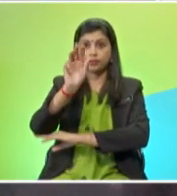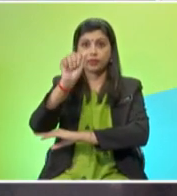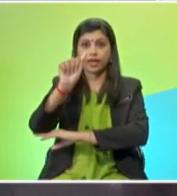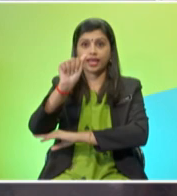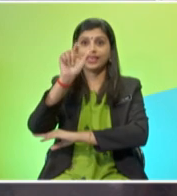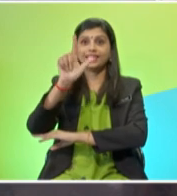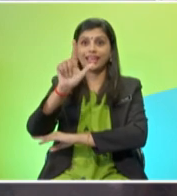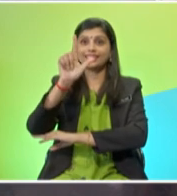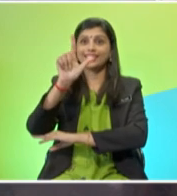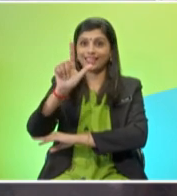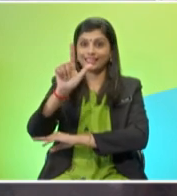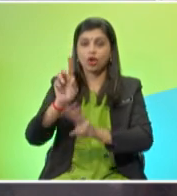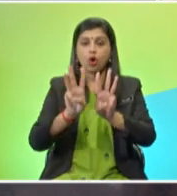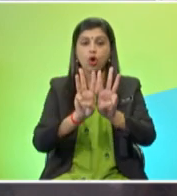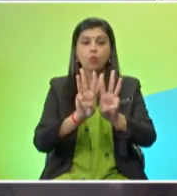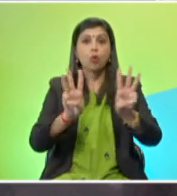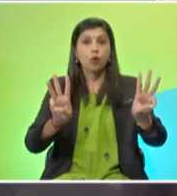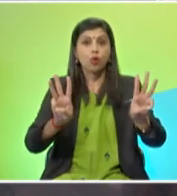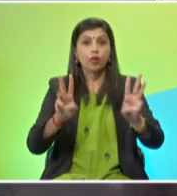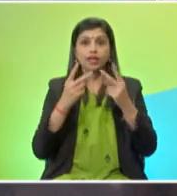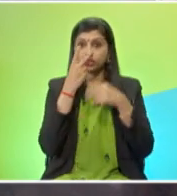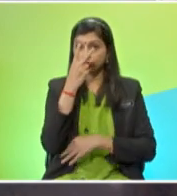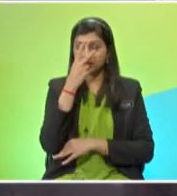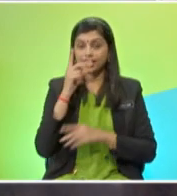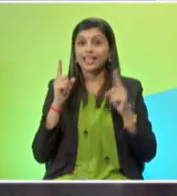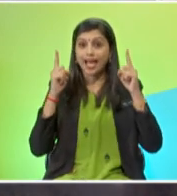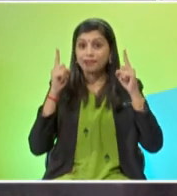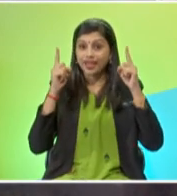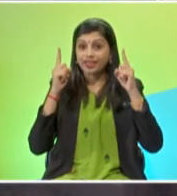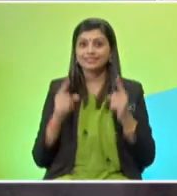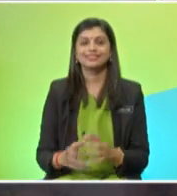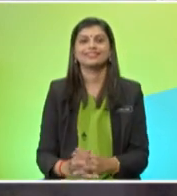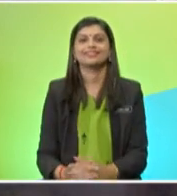you. Okay, I'll paste a wall. So there's a wall for yeah. a house.